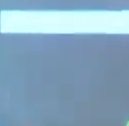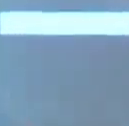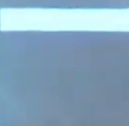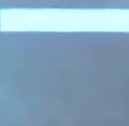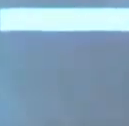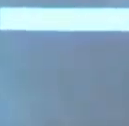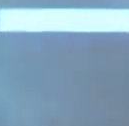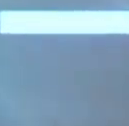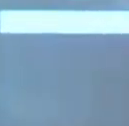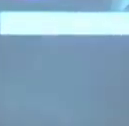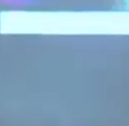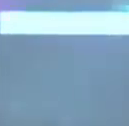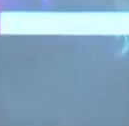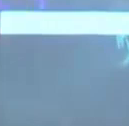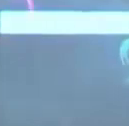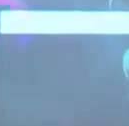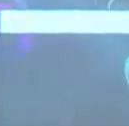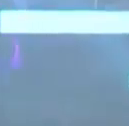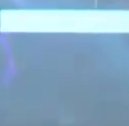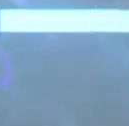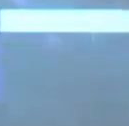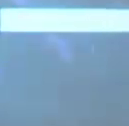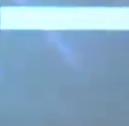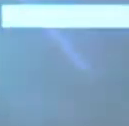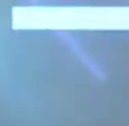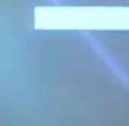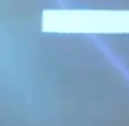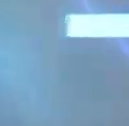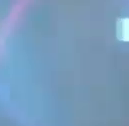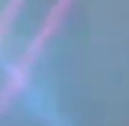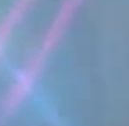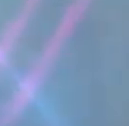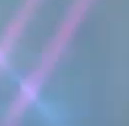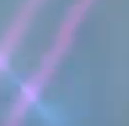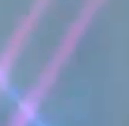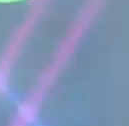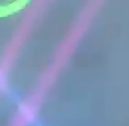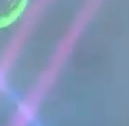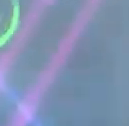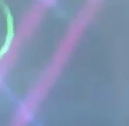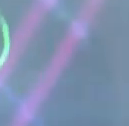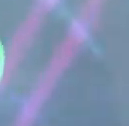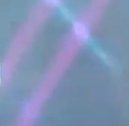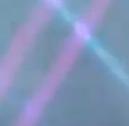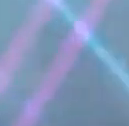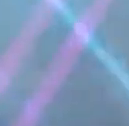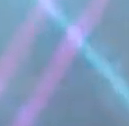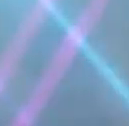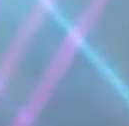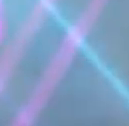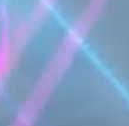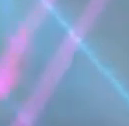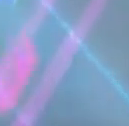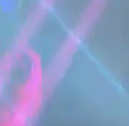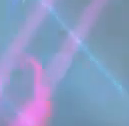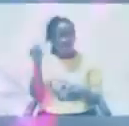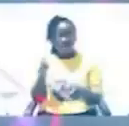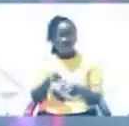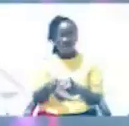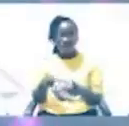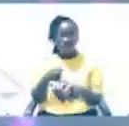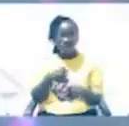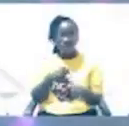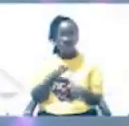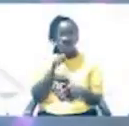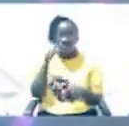like the man who came yesterday. Or Senipana or Ba and Ran. But I can't believe it because this time he's in shirt. Now said